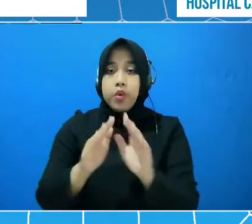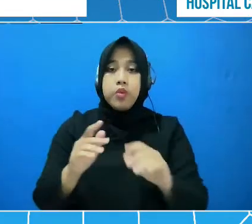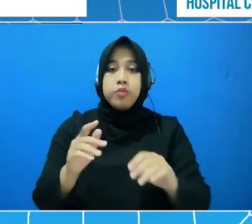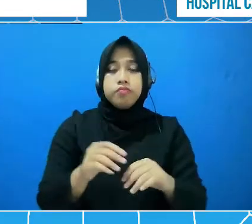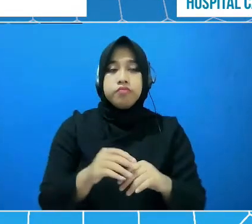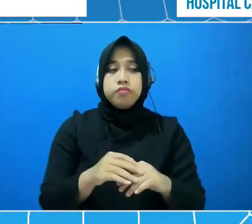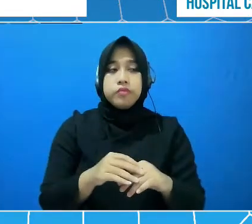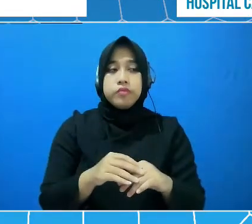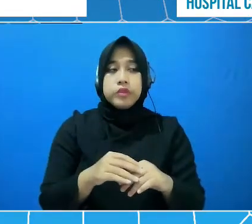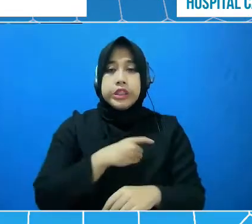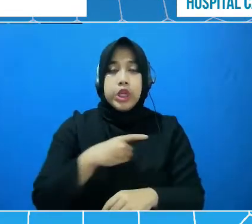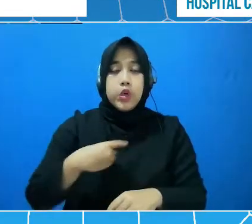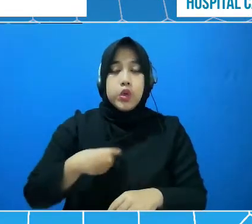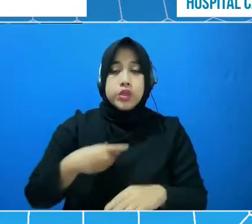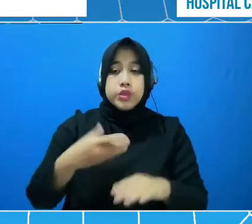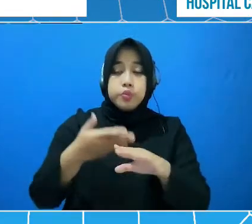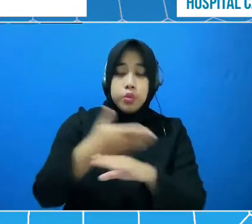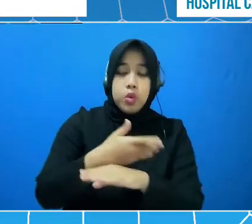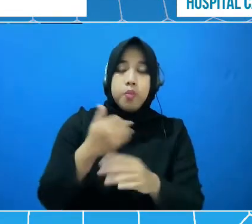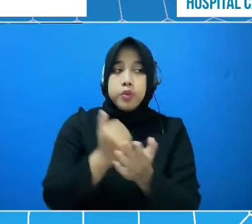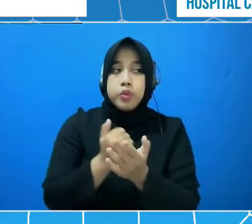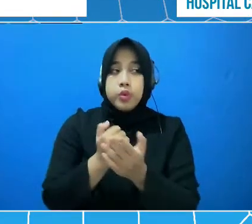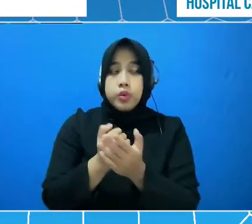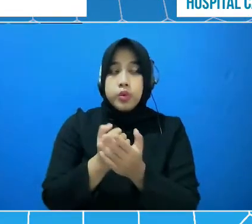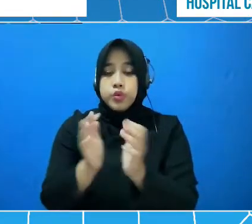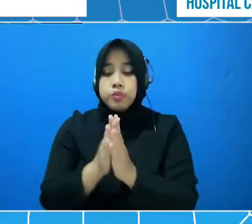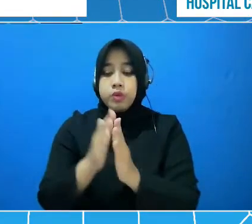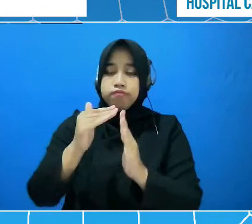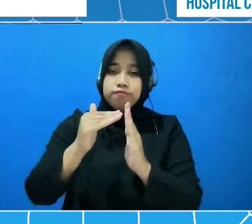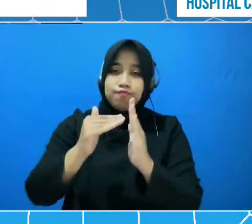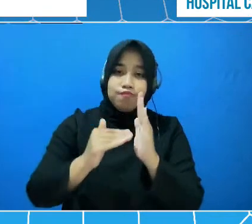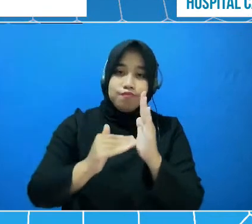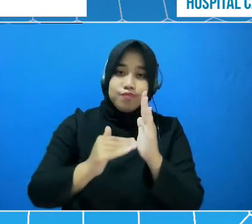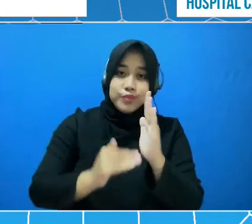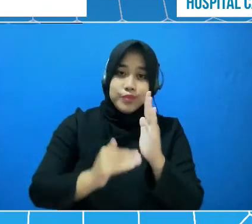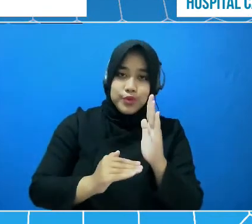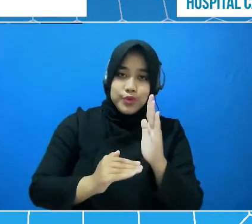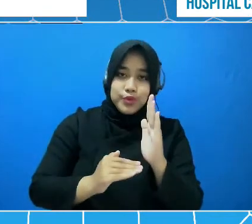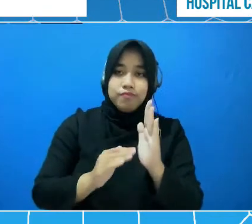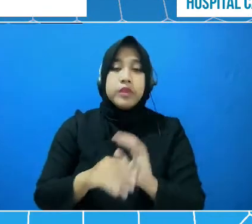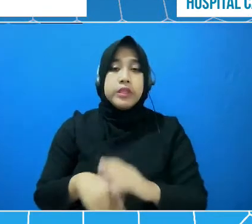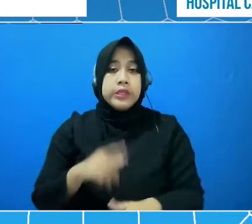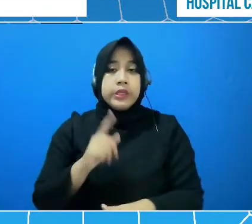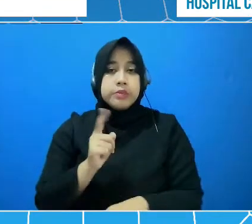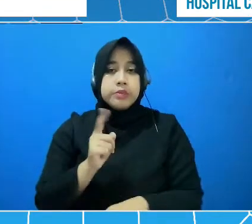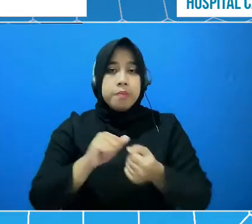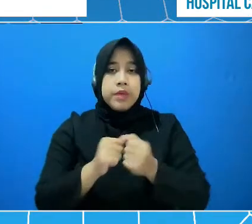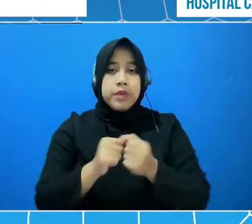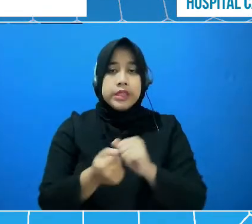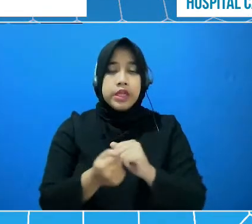before that, because I think the worry of the resources that's available. So I think the trend in